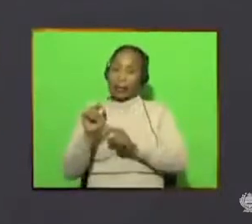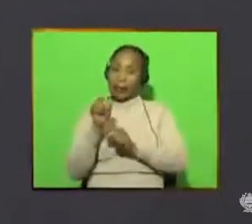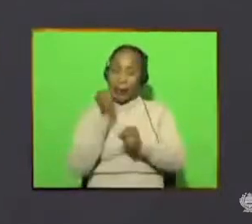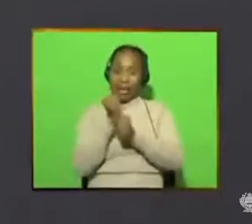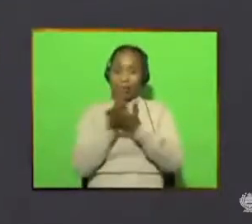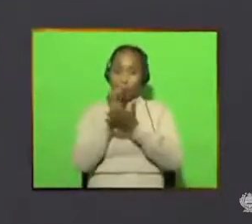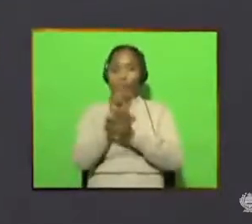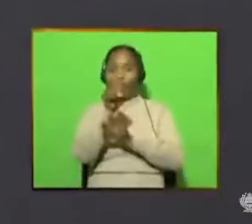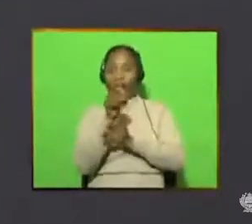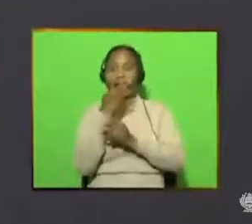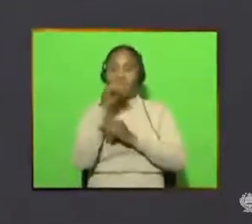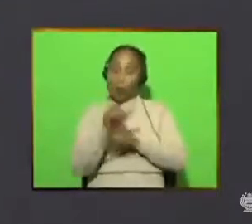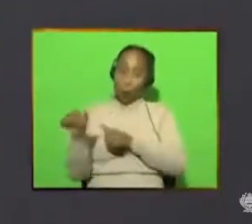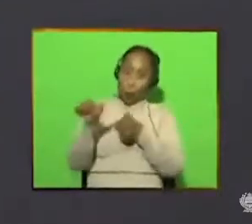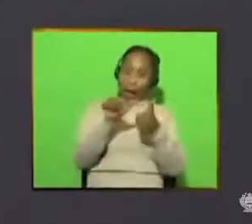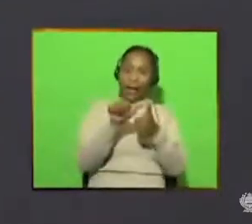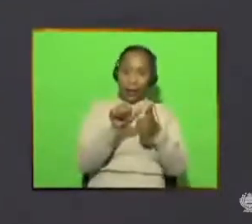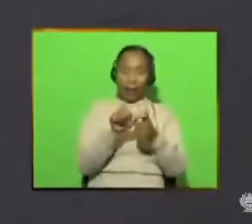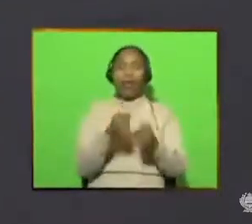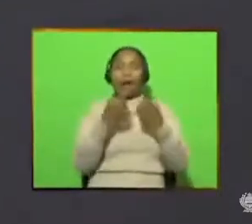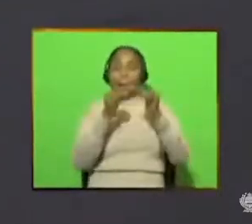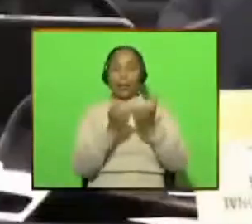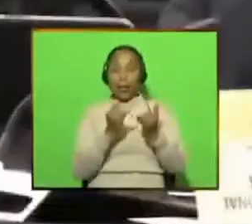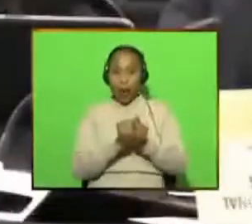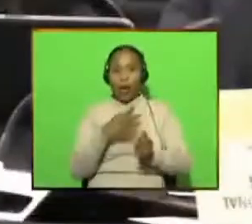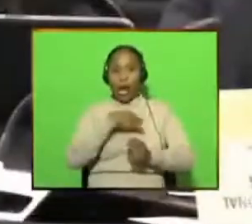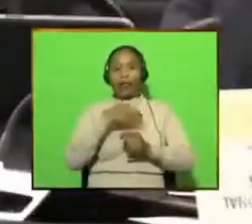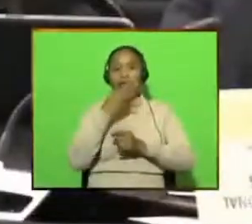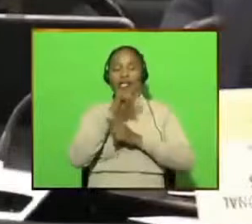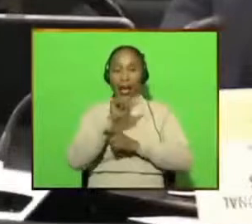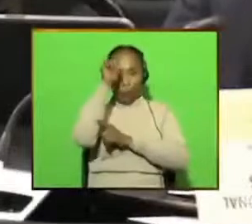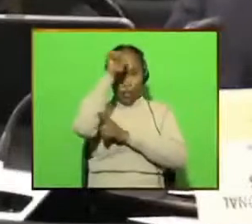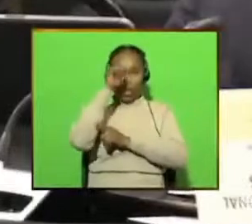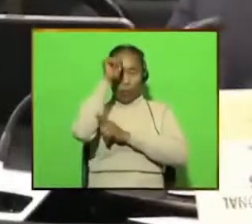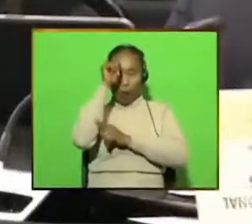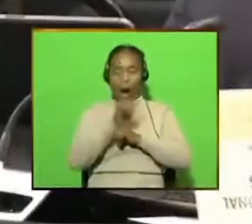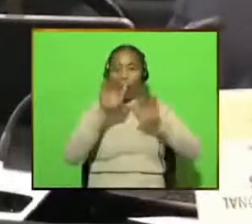And may God bless our beautiful nation. Thank you very much. Thank you.